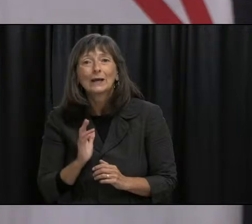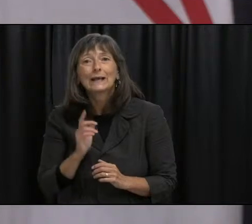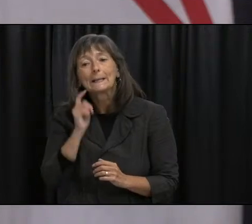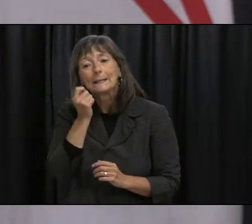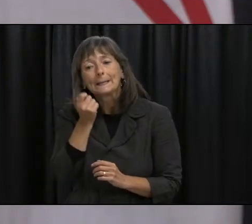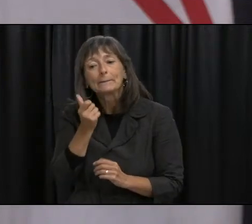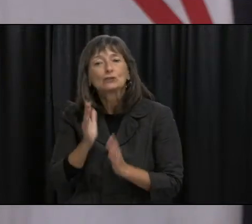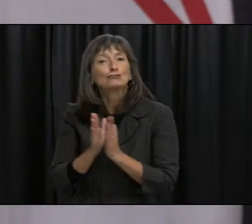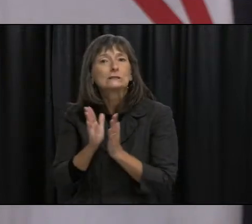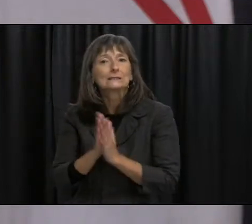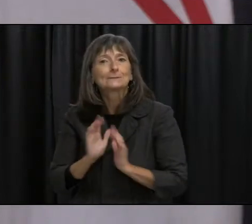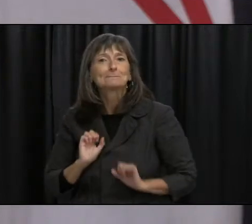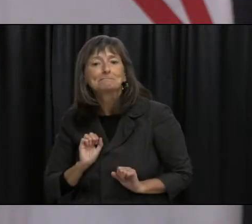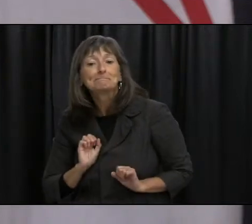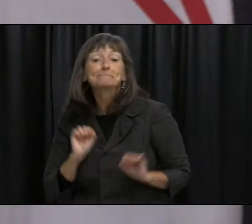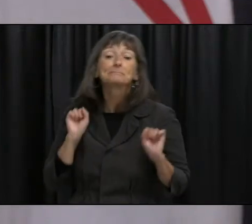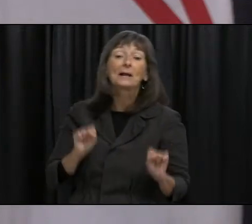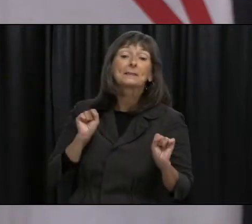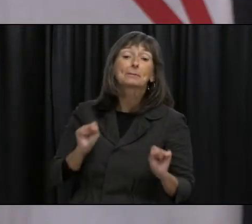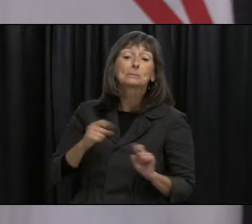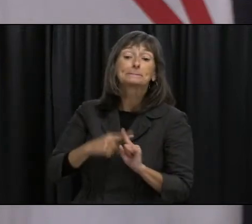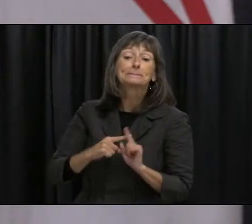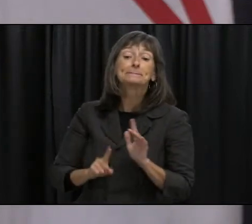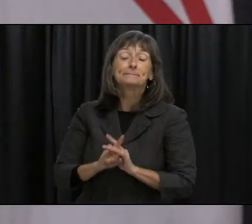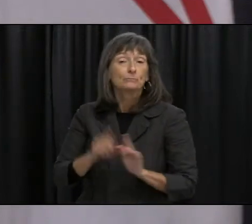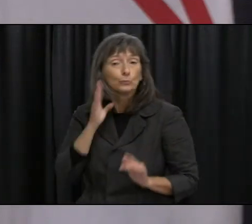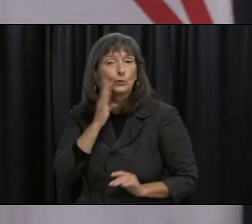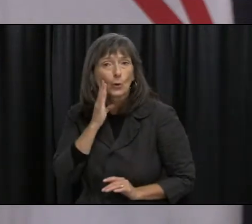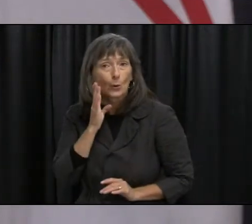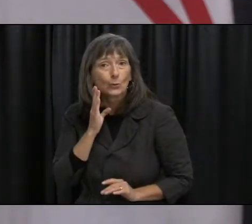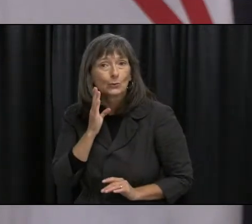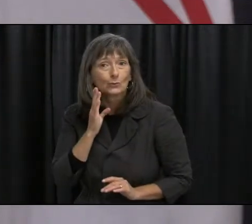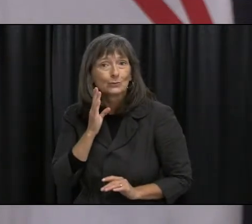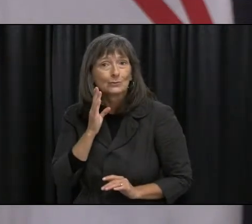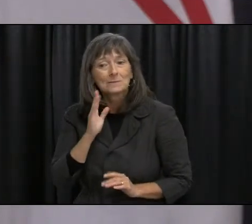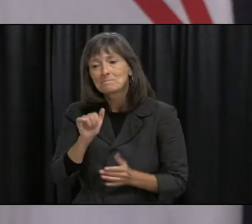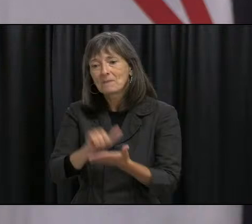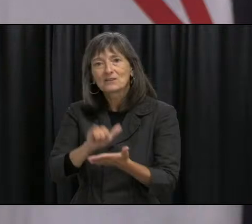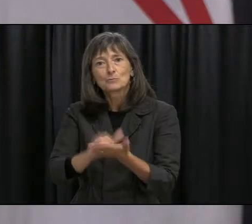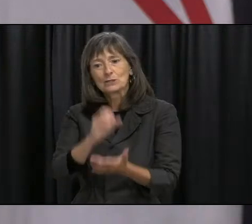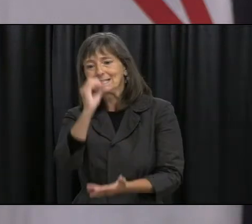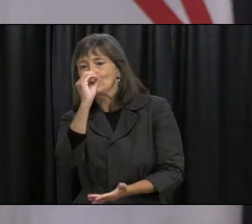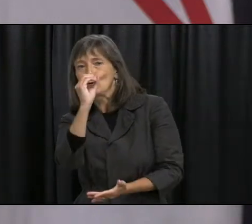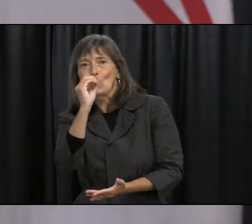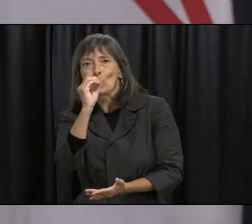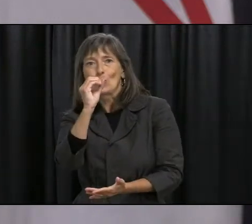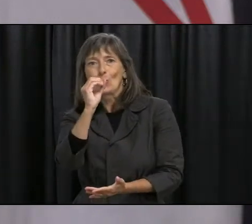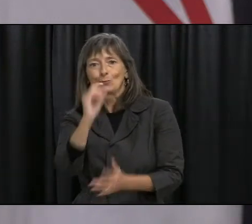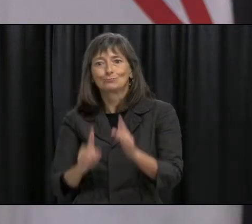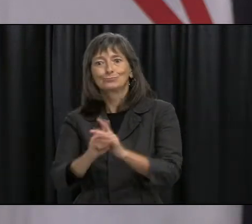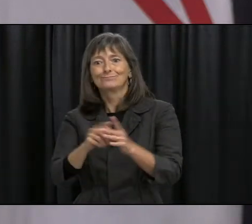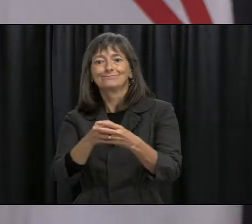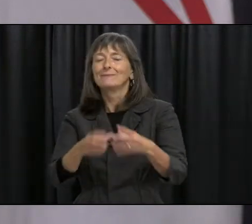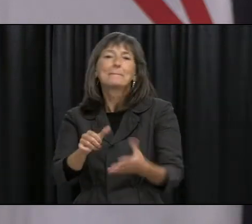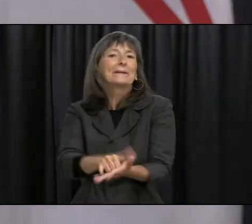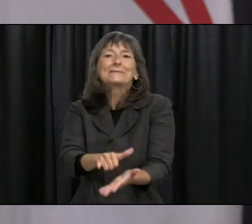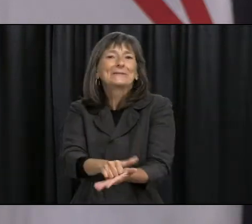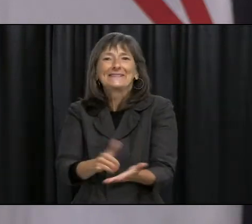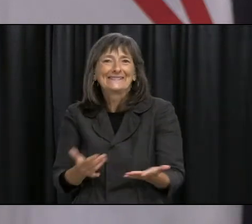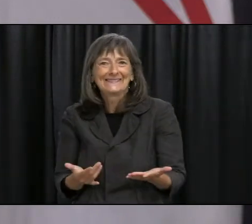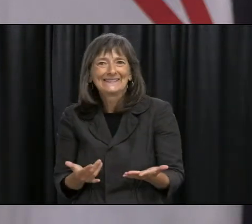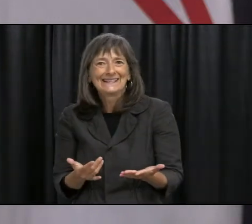here, but we have to strike a balance. These workers make up a significant portion